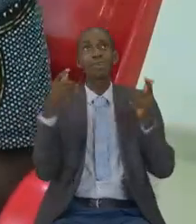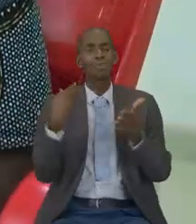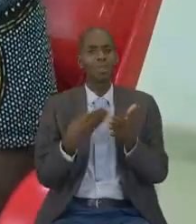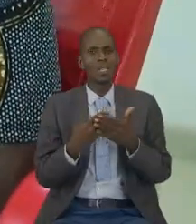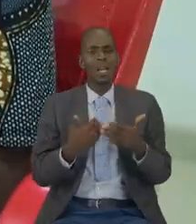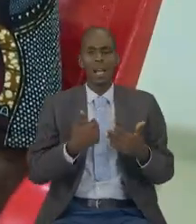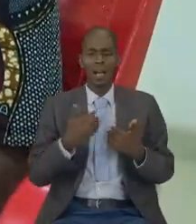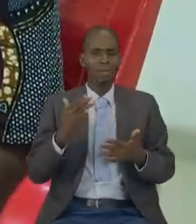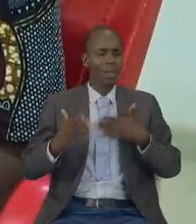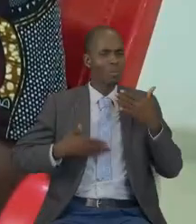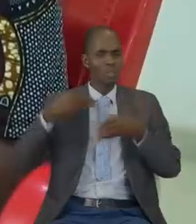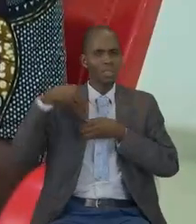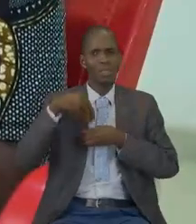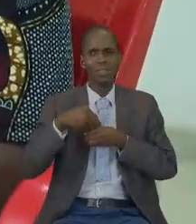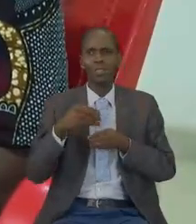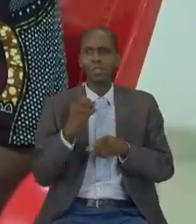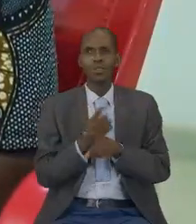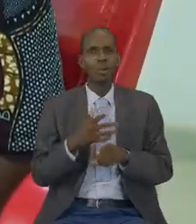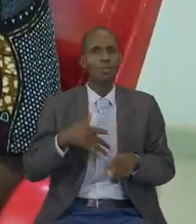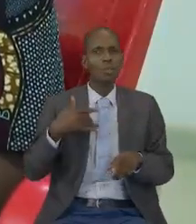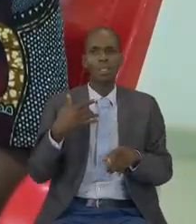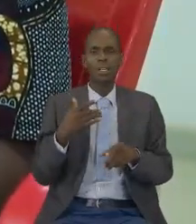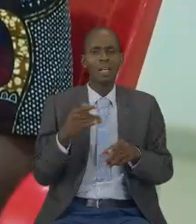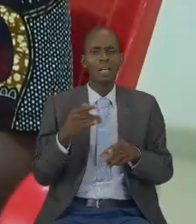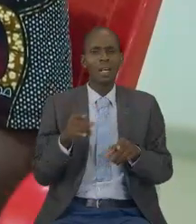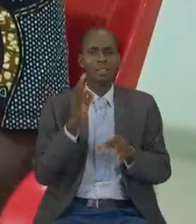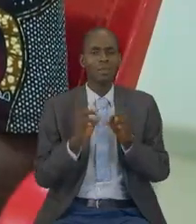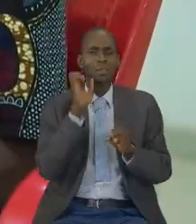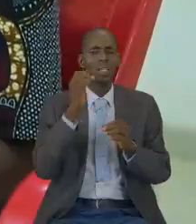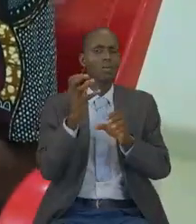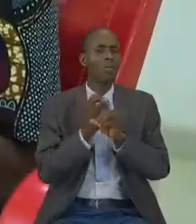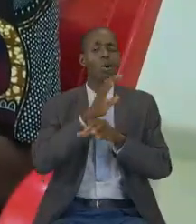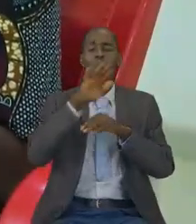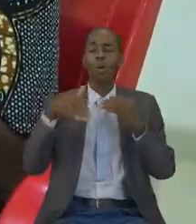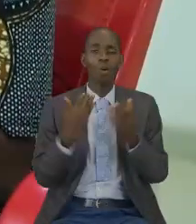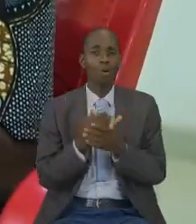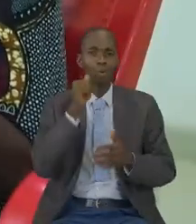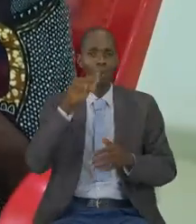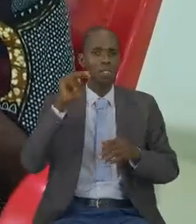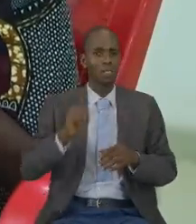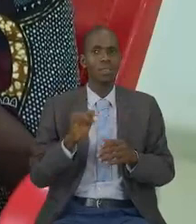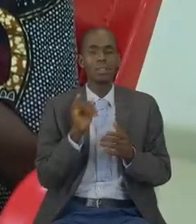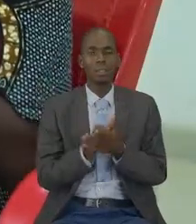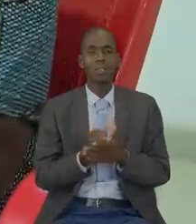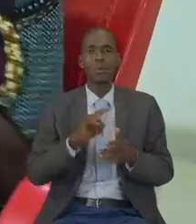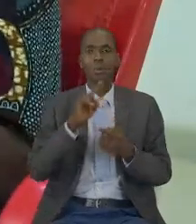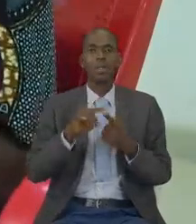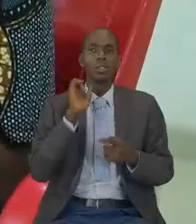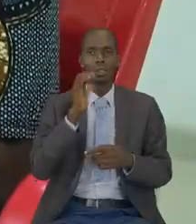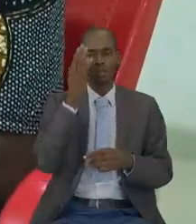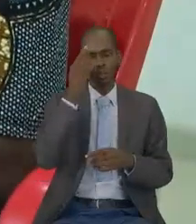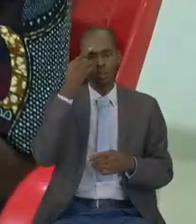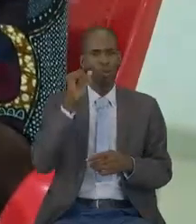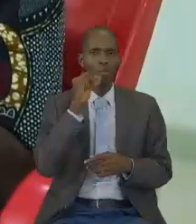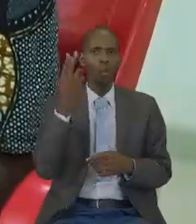just like that. I feel as if I've gotten all that I wanted. Then I noticed that was the joy of my salvation. Then I was happy.